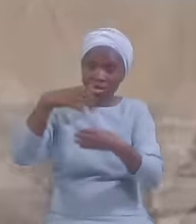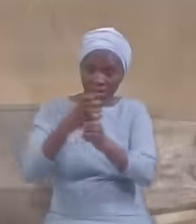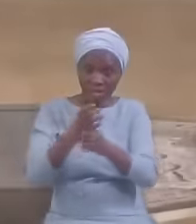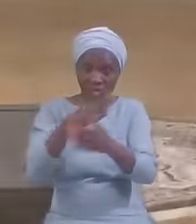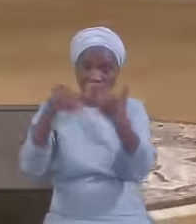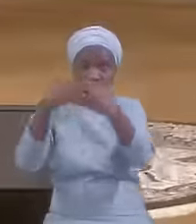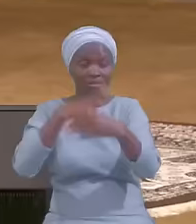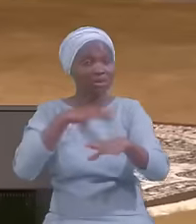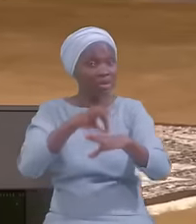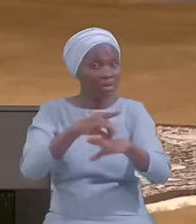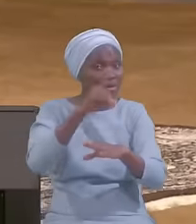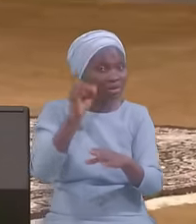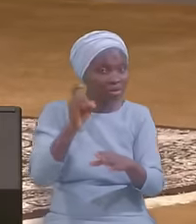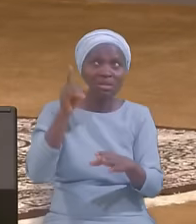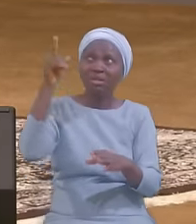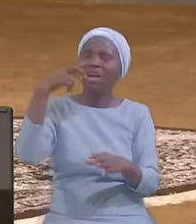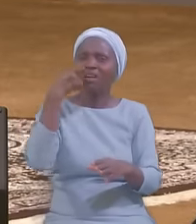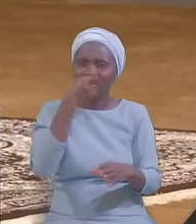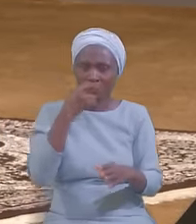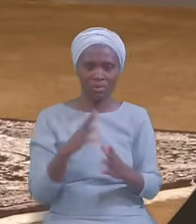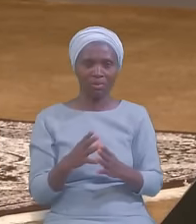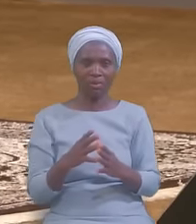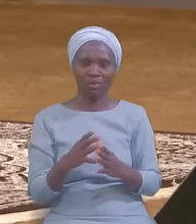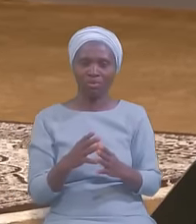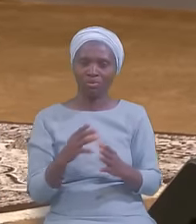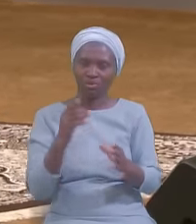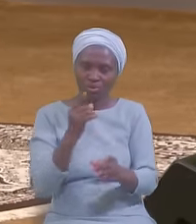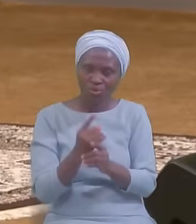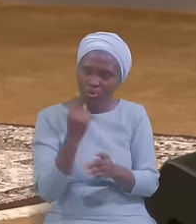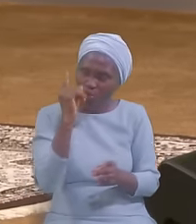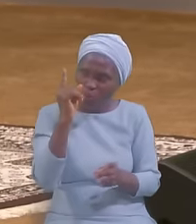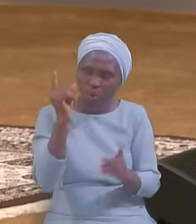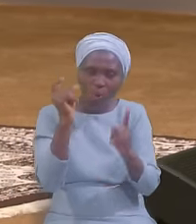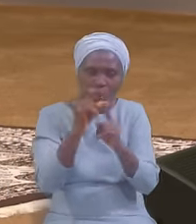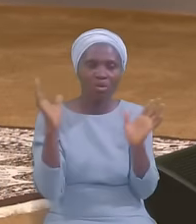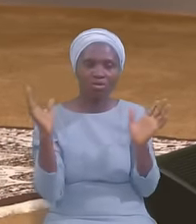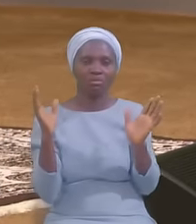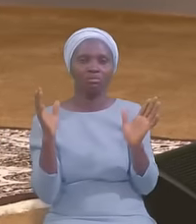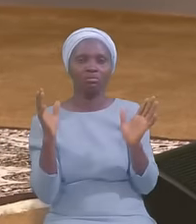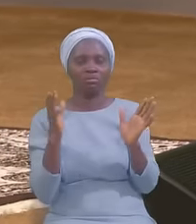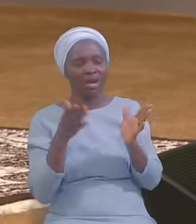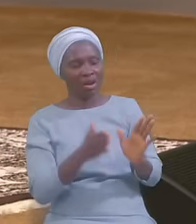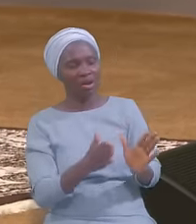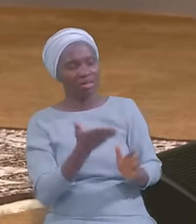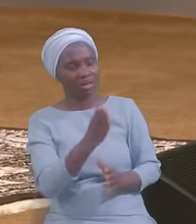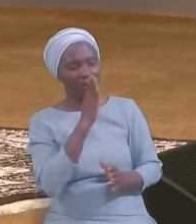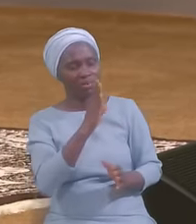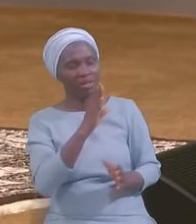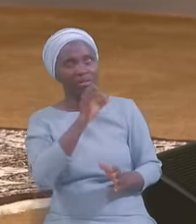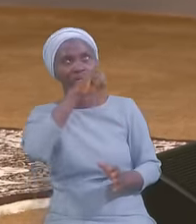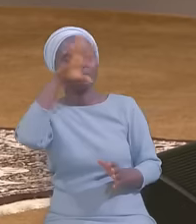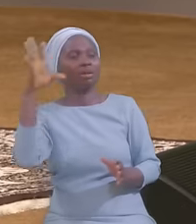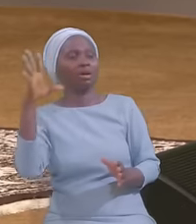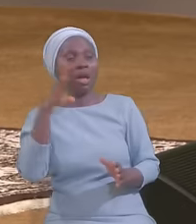earth? He spoke one sentence: let there be light. Tell